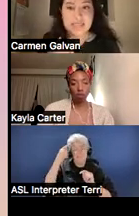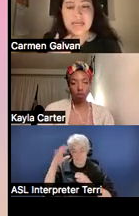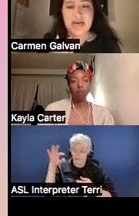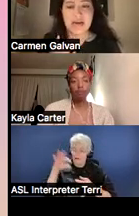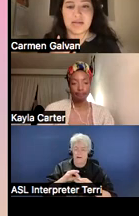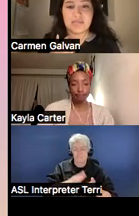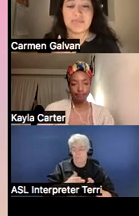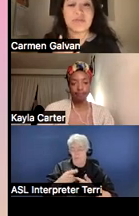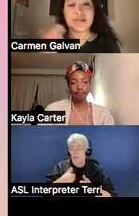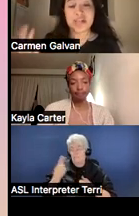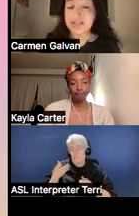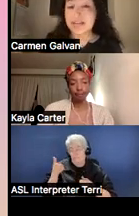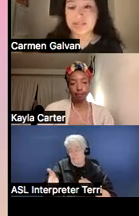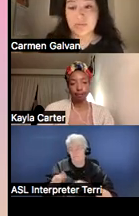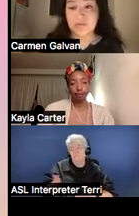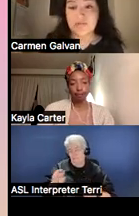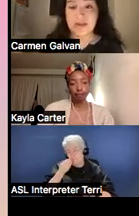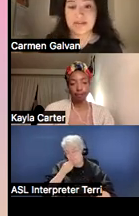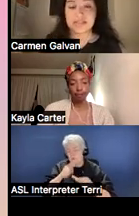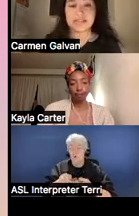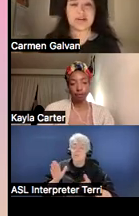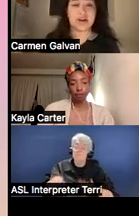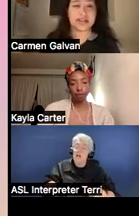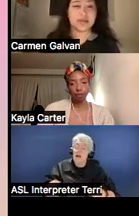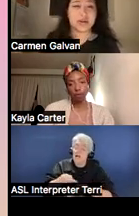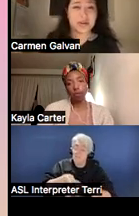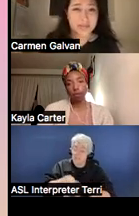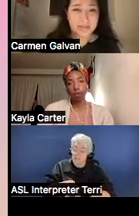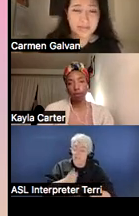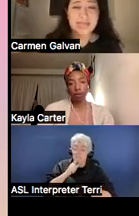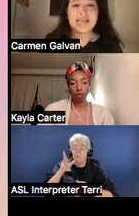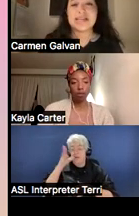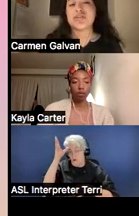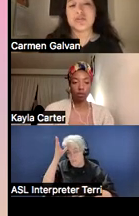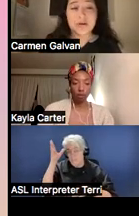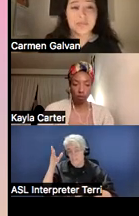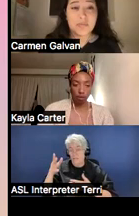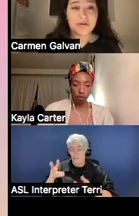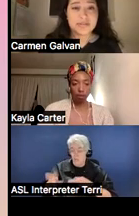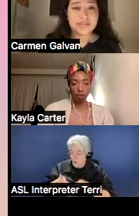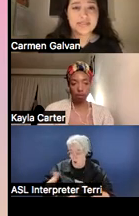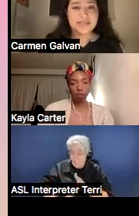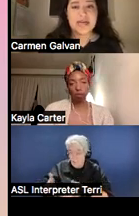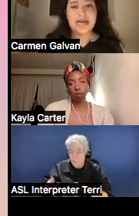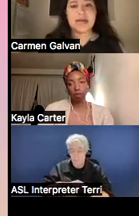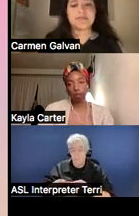eat. Offering childcare support for parents and guardians who are grieving is super